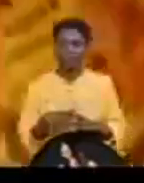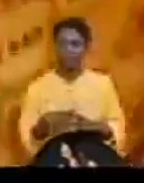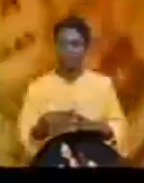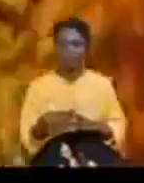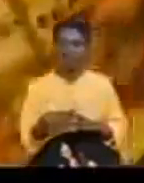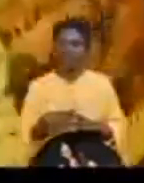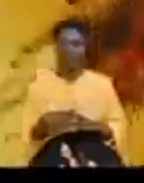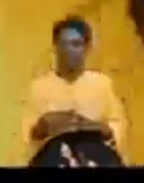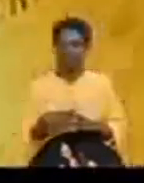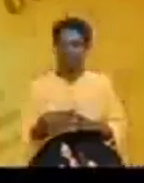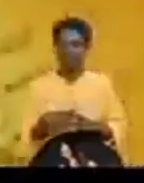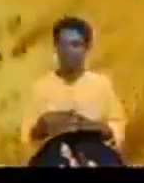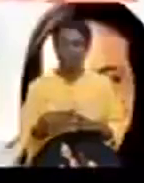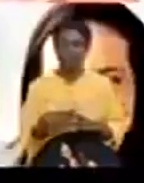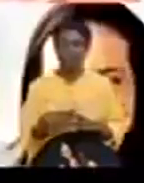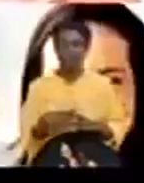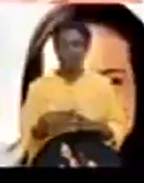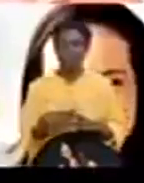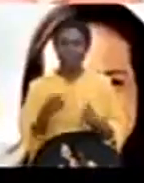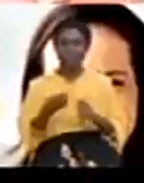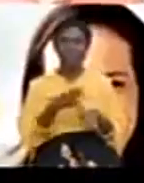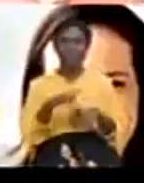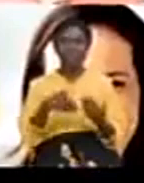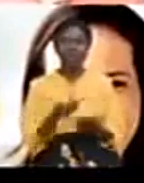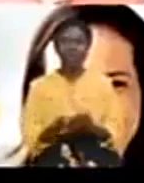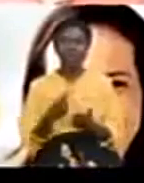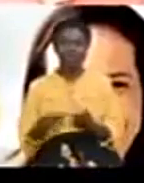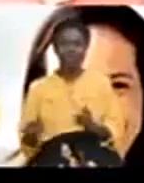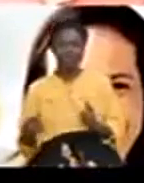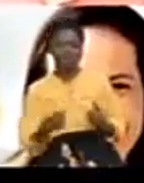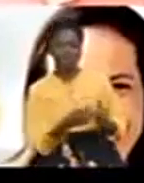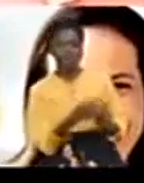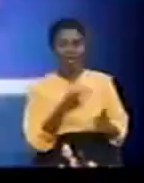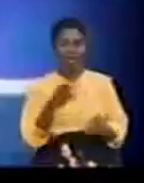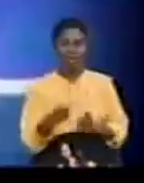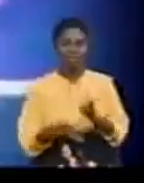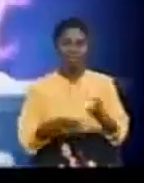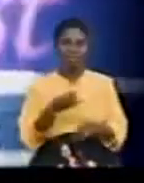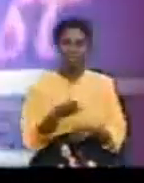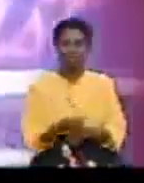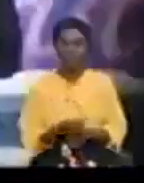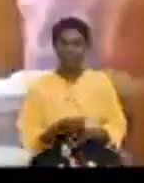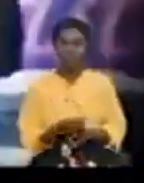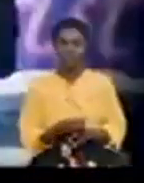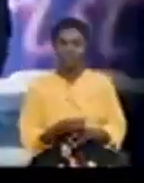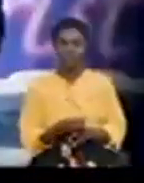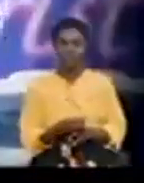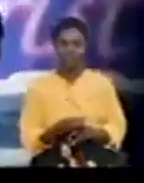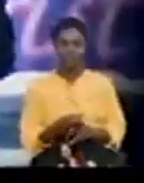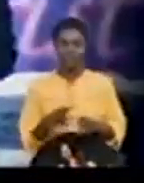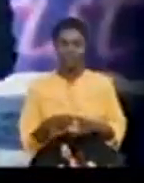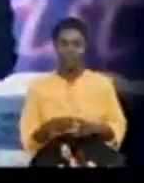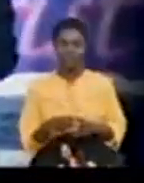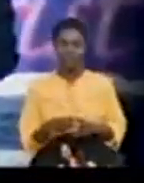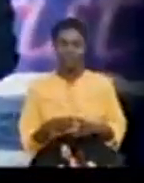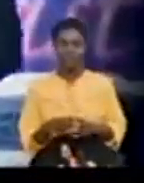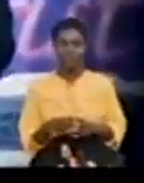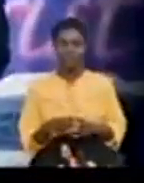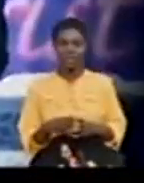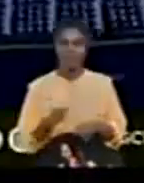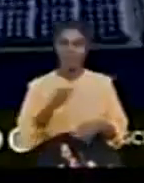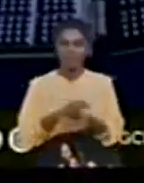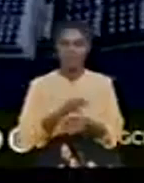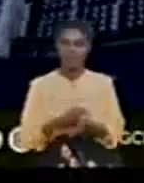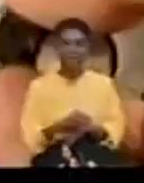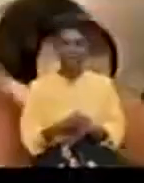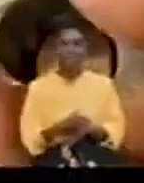every corner of the world, the global audience gathers in one accord, connected to God's word and power